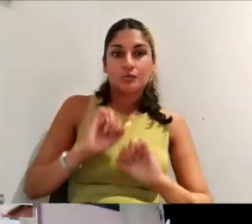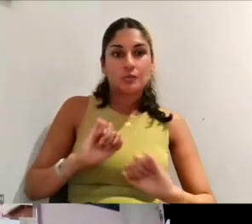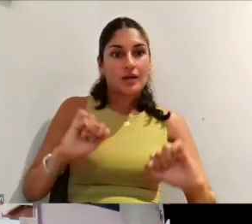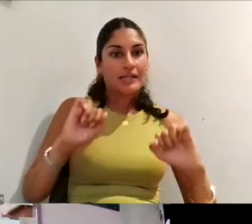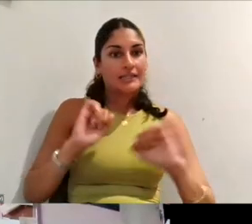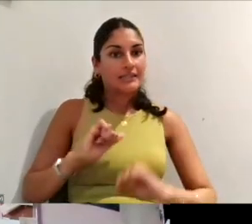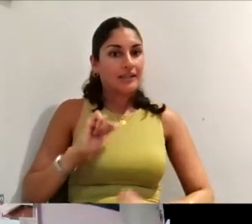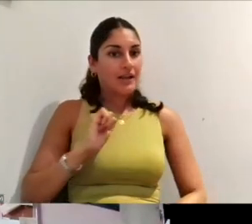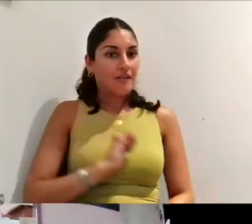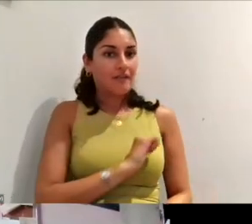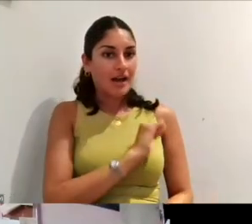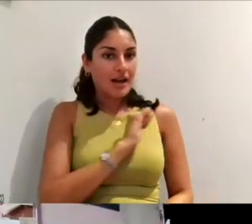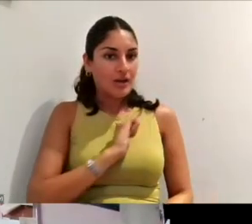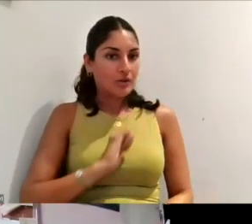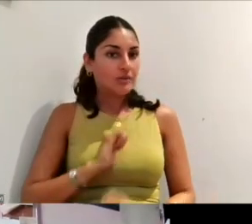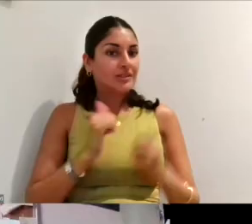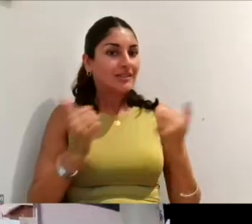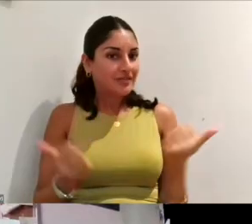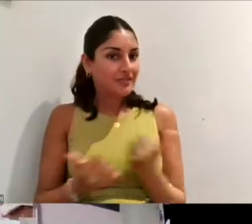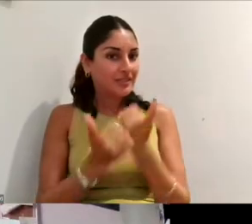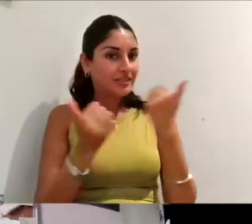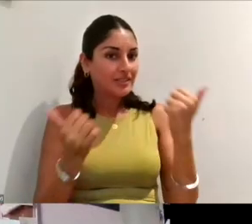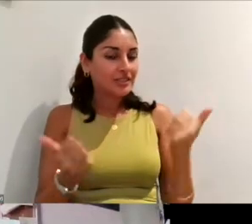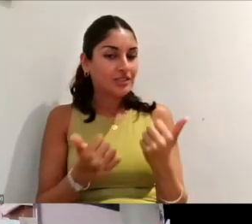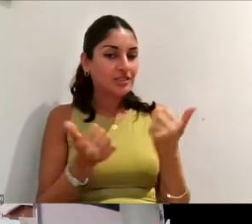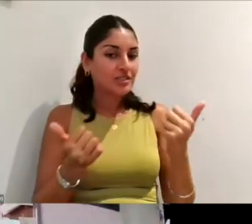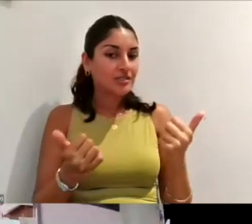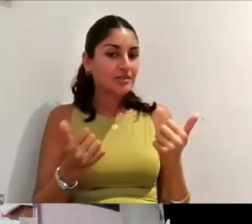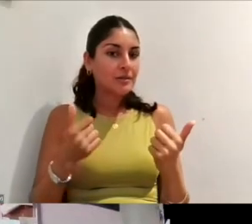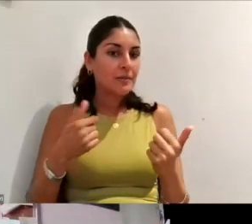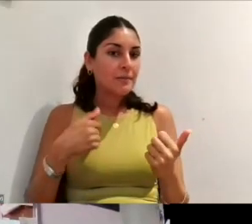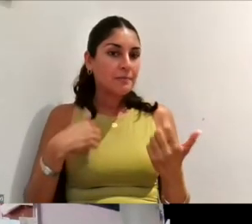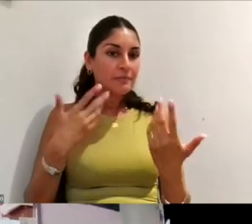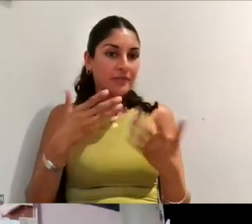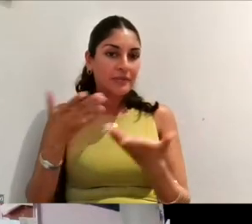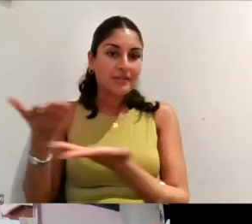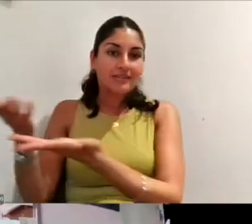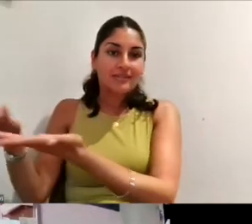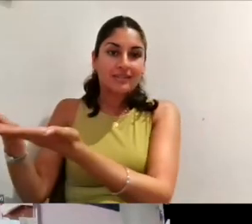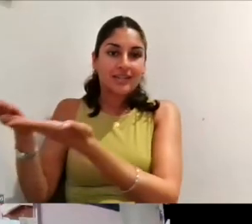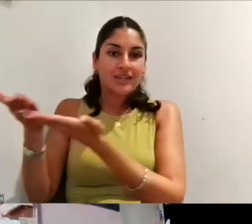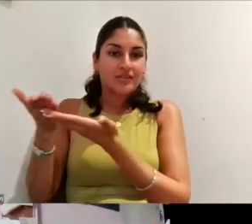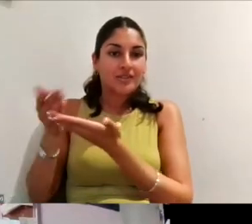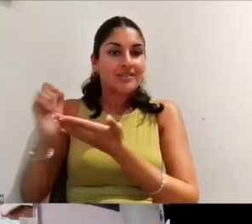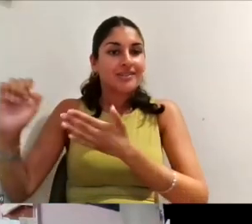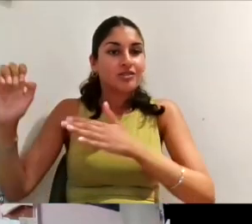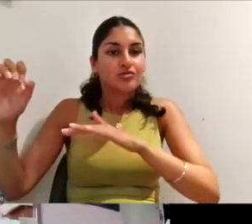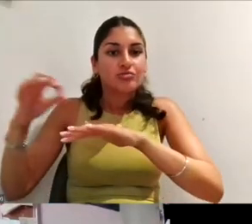been spoken, I was handed his wedding ring.